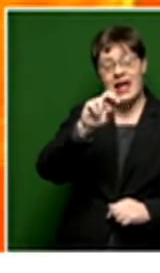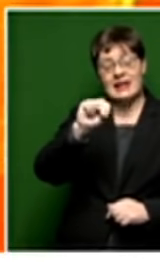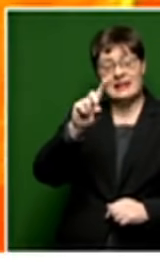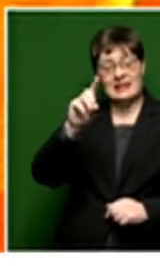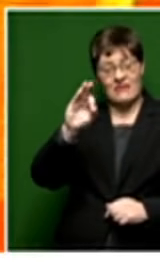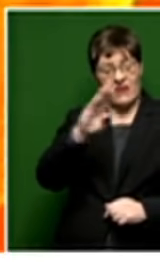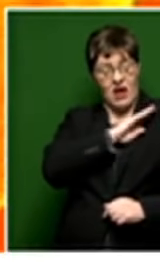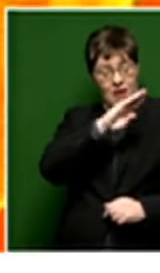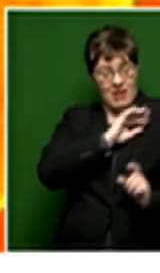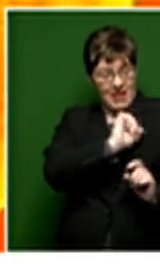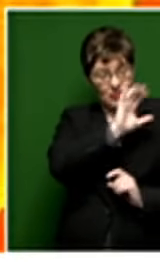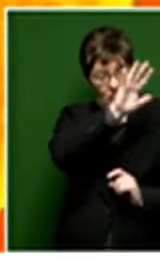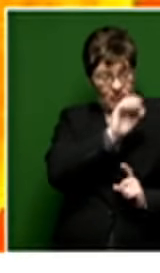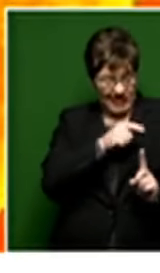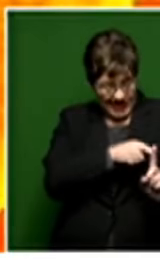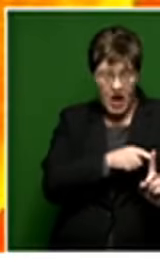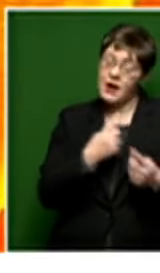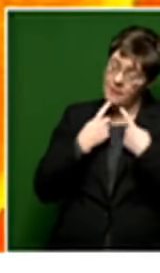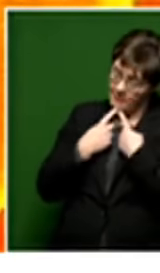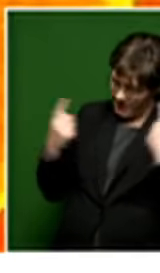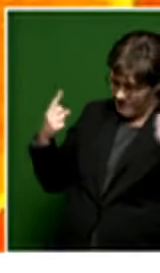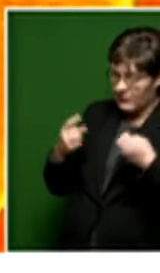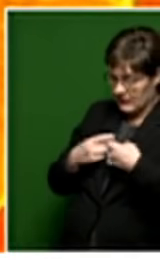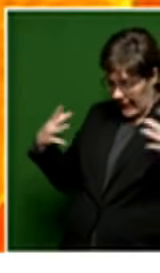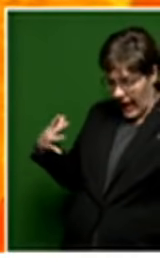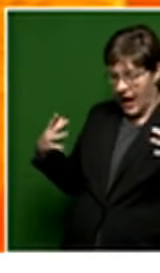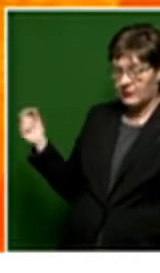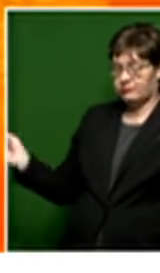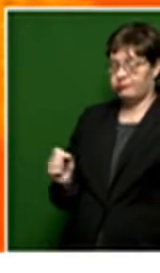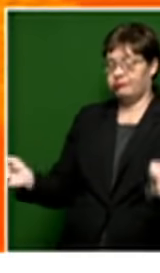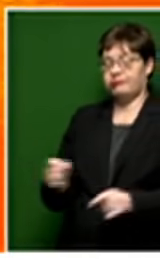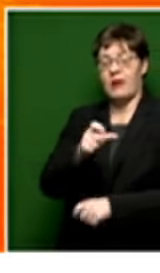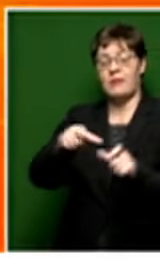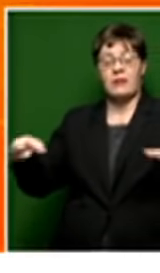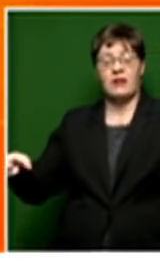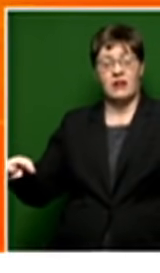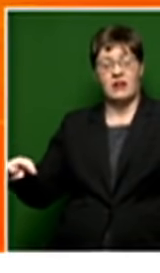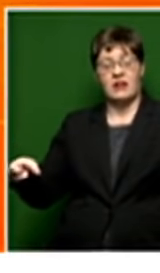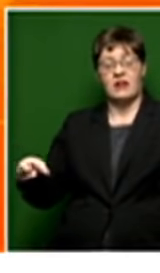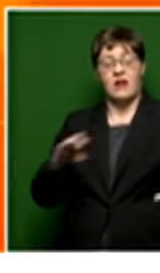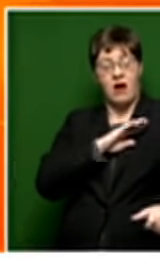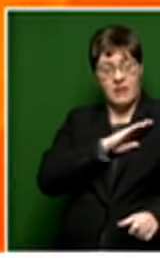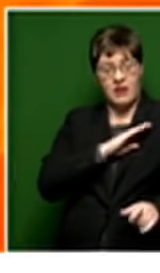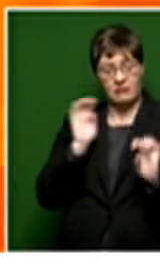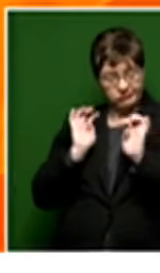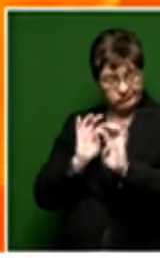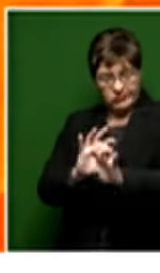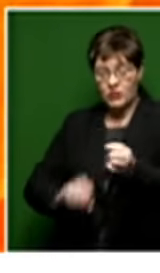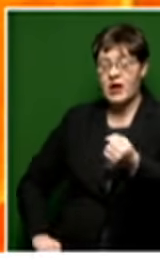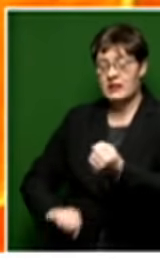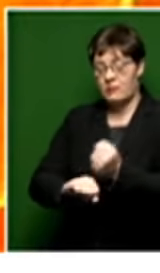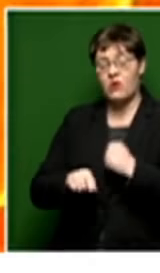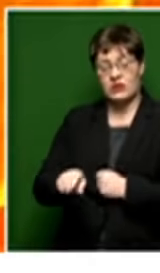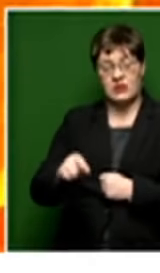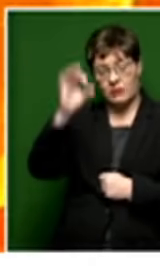National Defence Force that it has commenced with pre-deployment process and procedures in line with the request for assistance